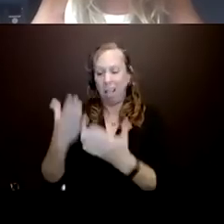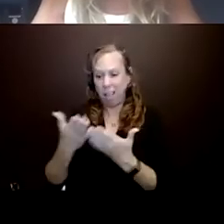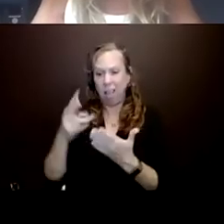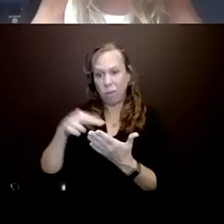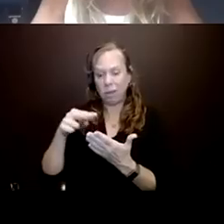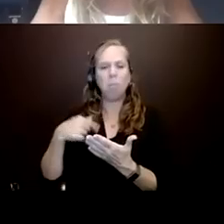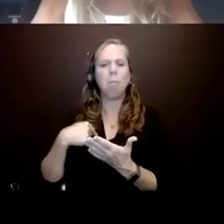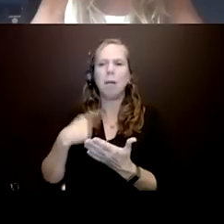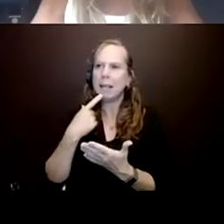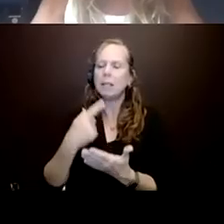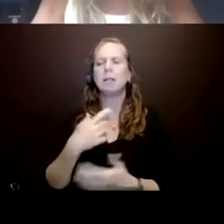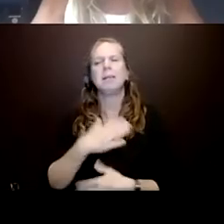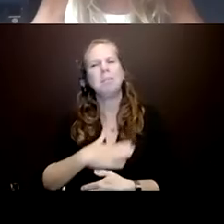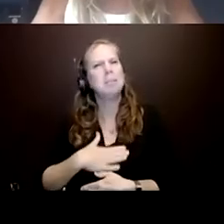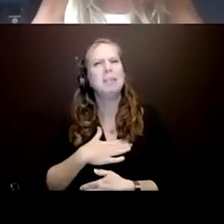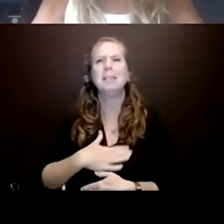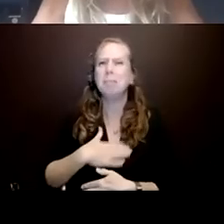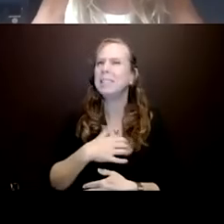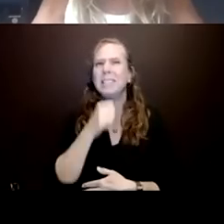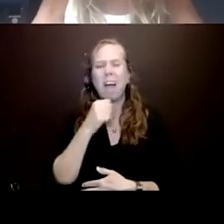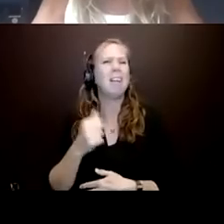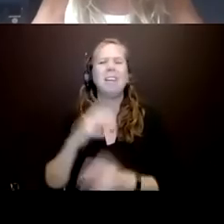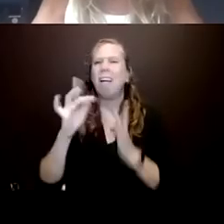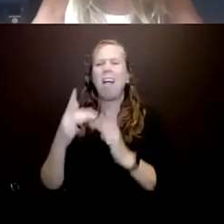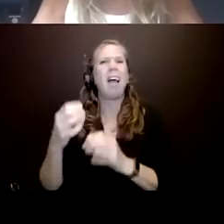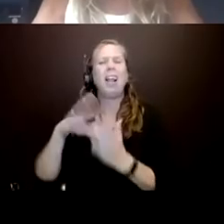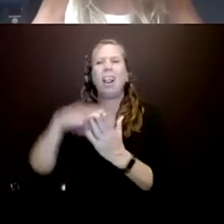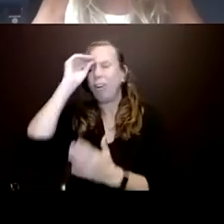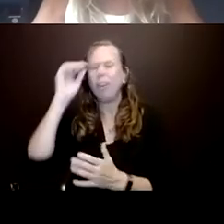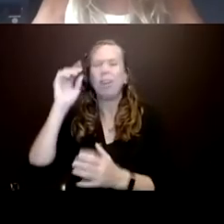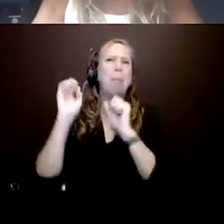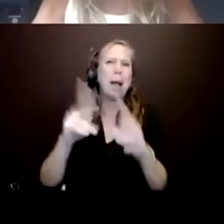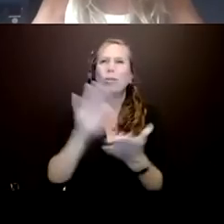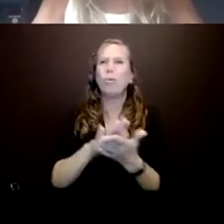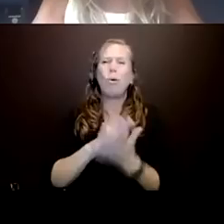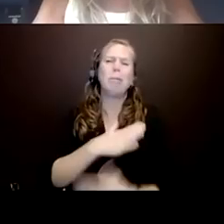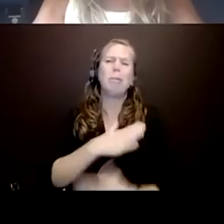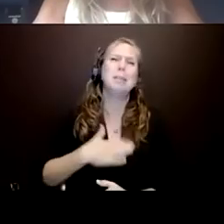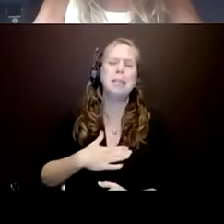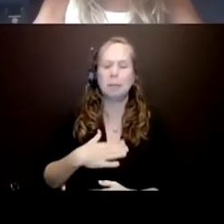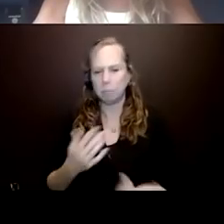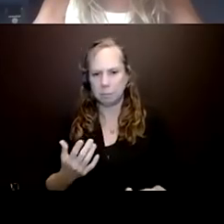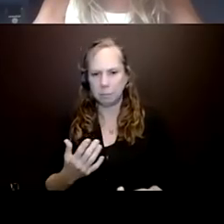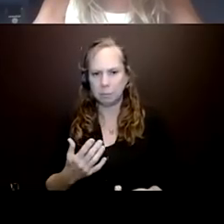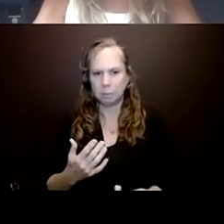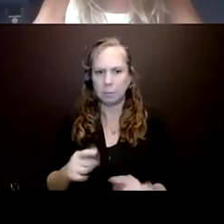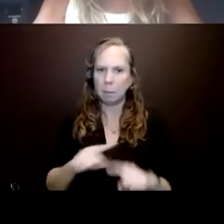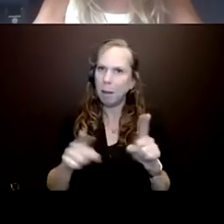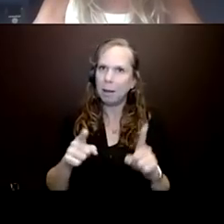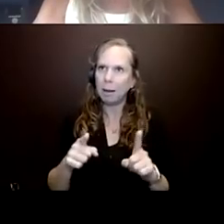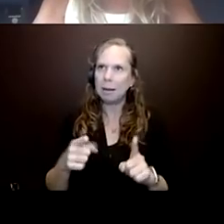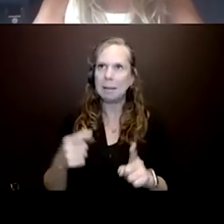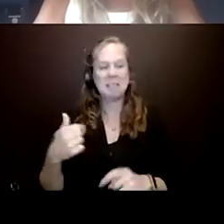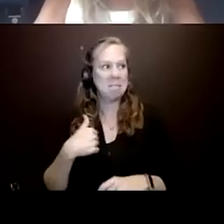that please don't go virtual. Don't do this. Get us back in school. I get that. As soon as I make one decision, I make 50% of the other